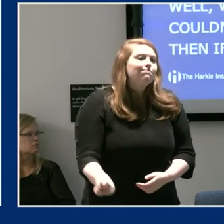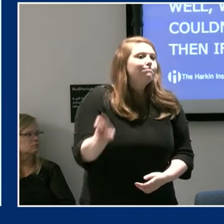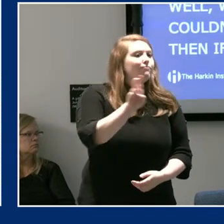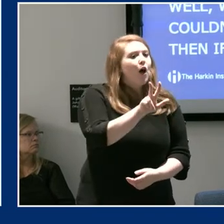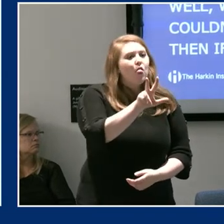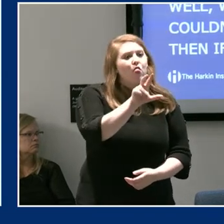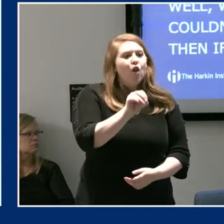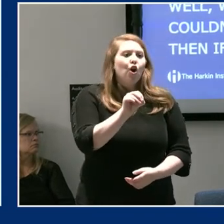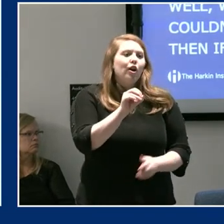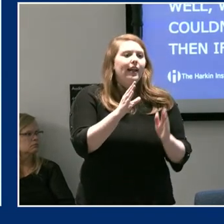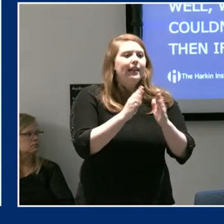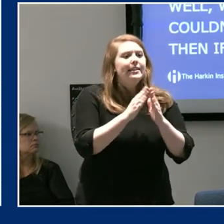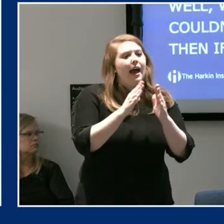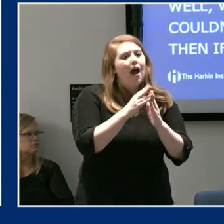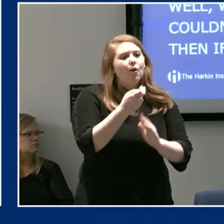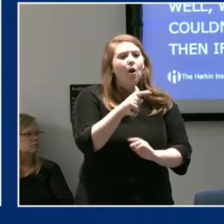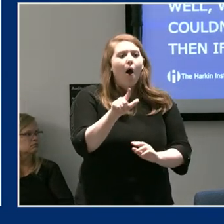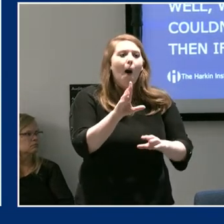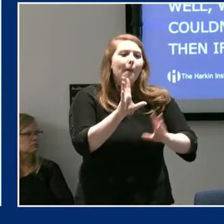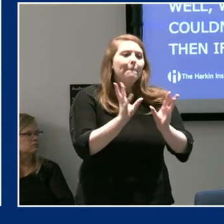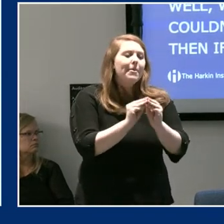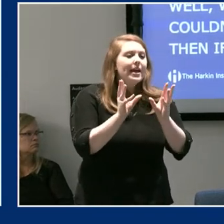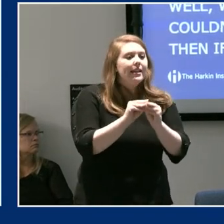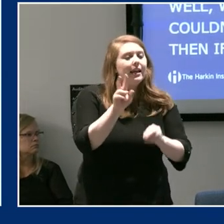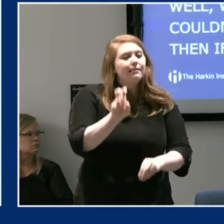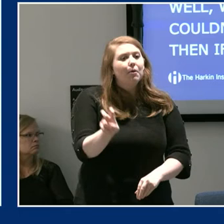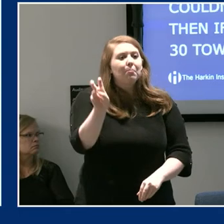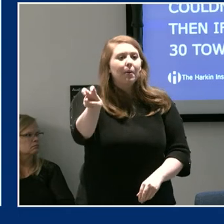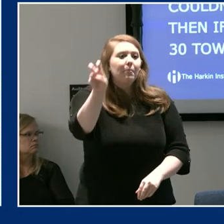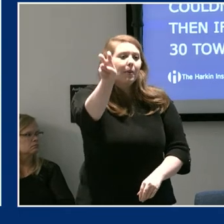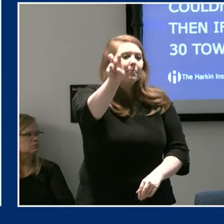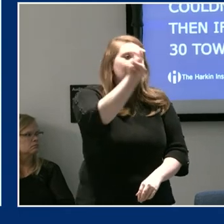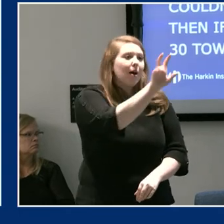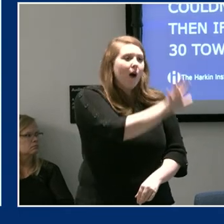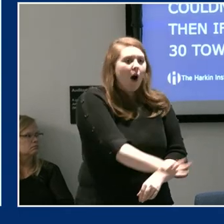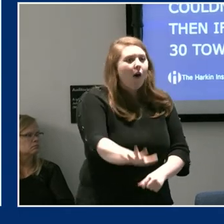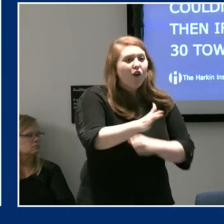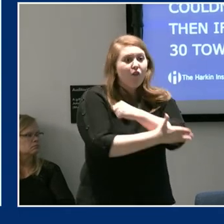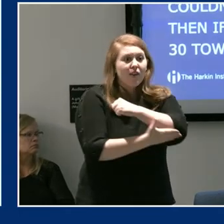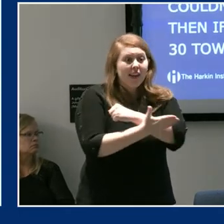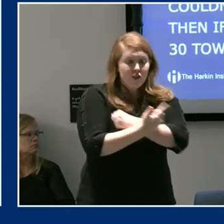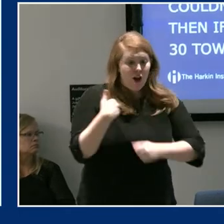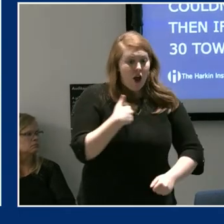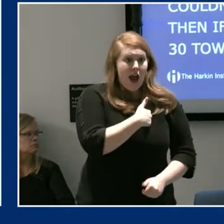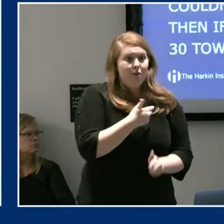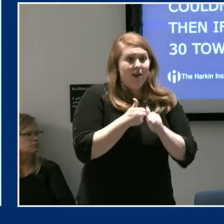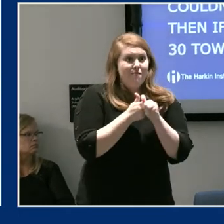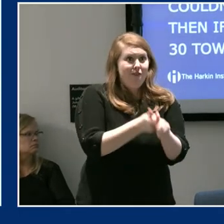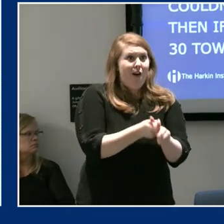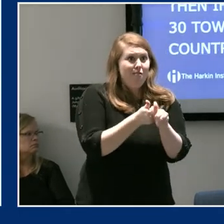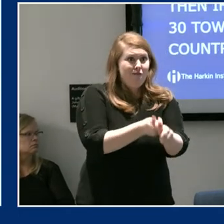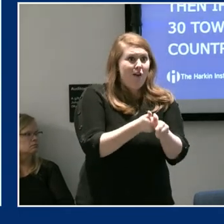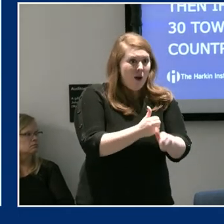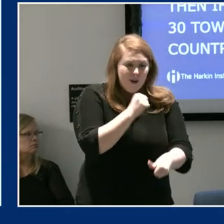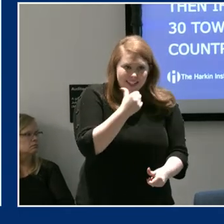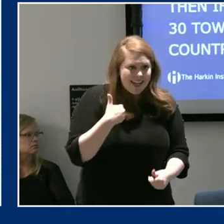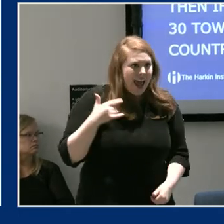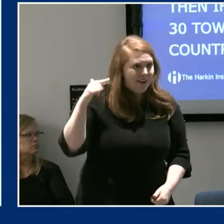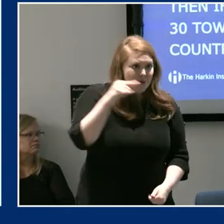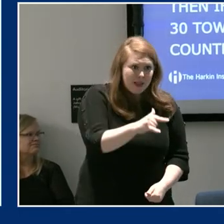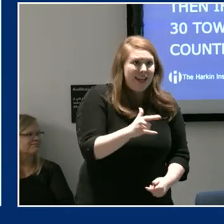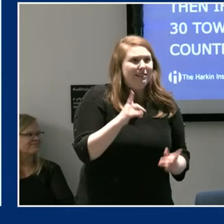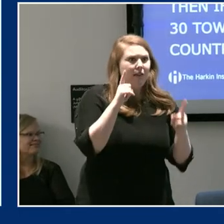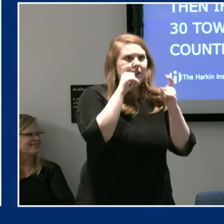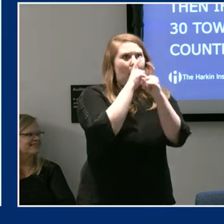town hall meetings in 30 days all over the country. We followed him as best as we could. We didn't have Air Force One, so it was a little